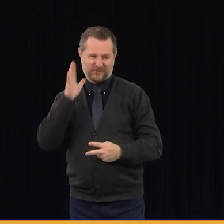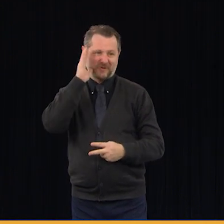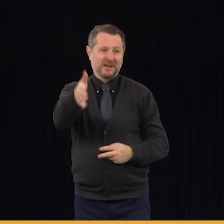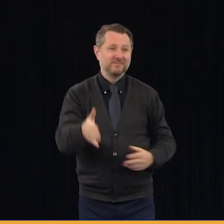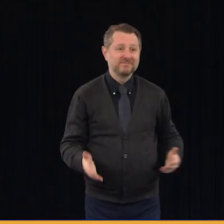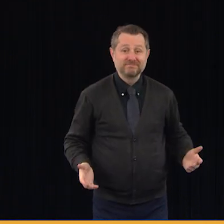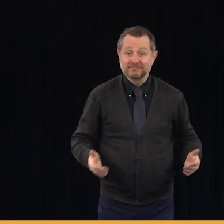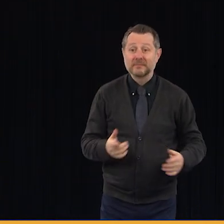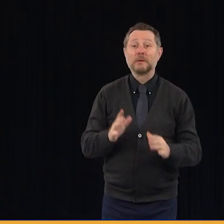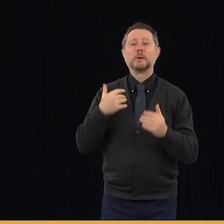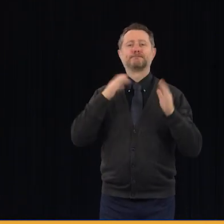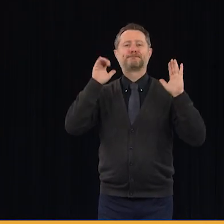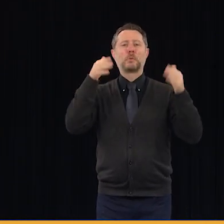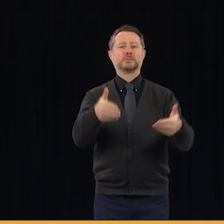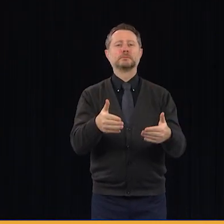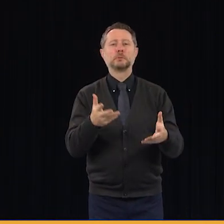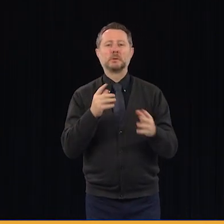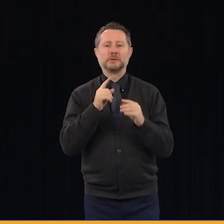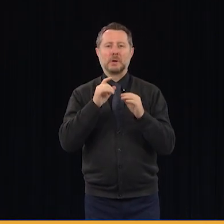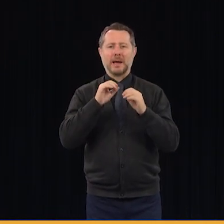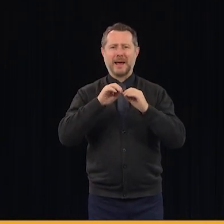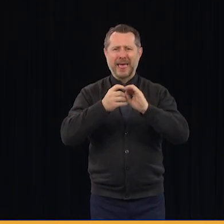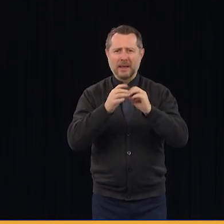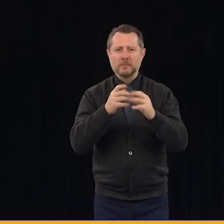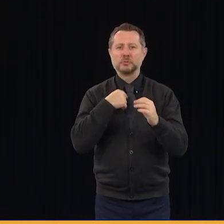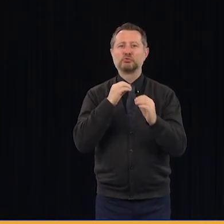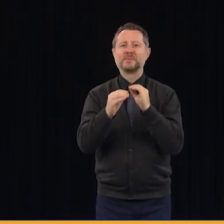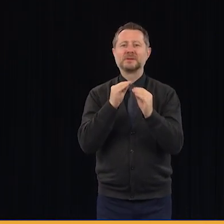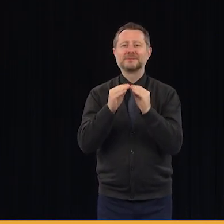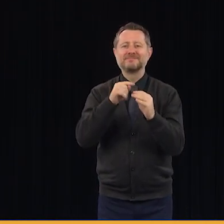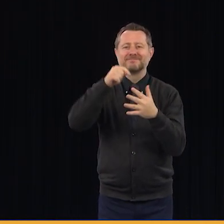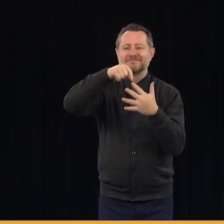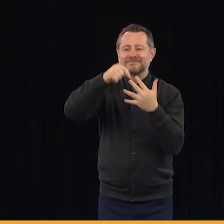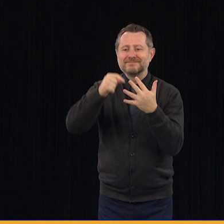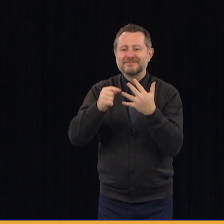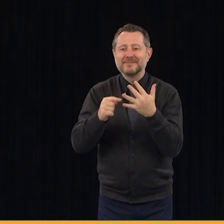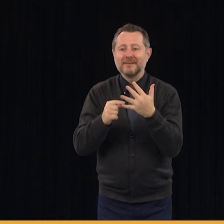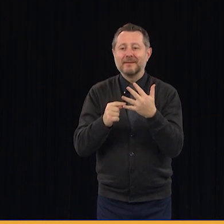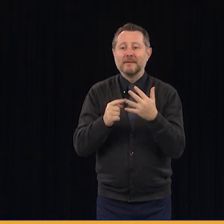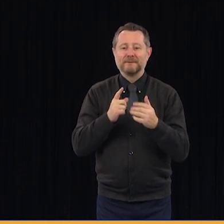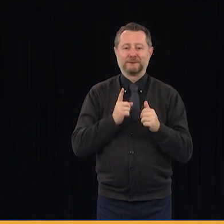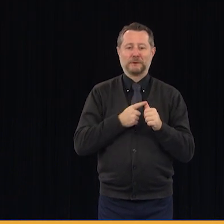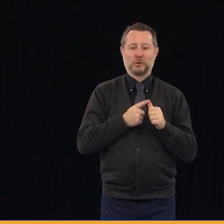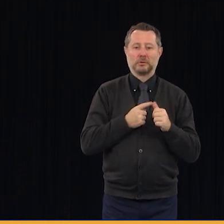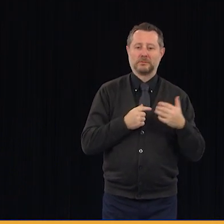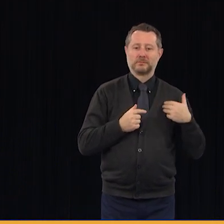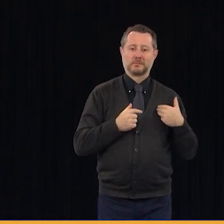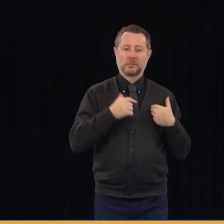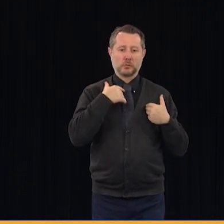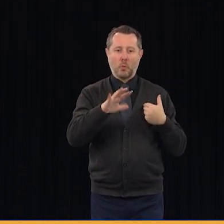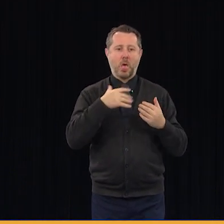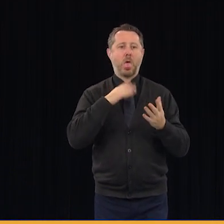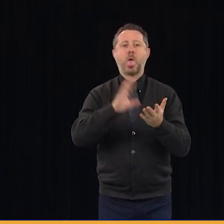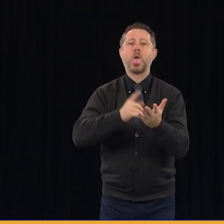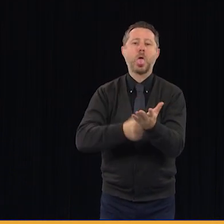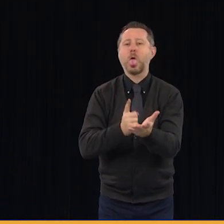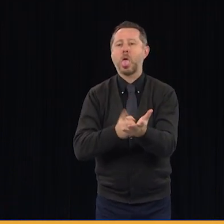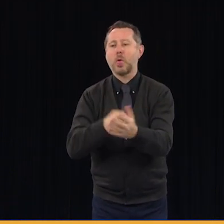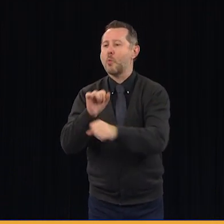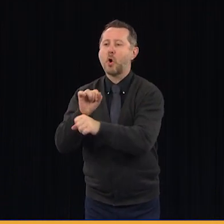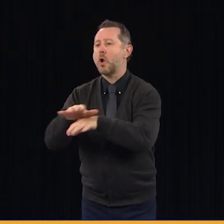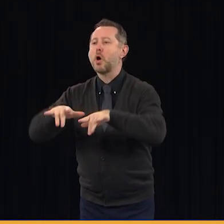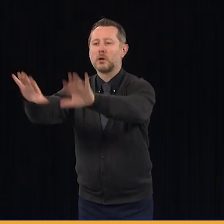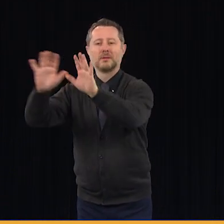repair the immense damage. Before you start talking about restarting the economy, you're going to have to address the damage that is done